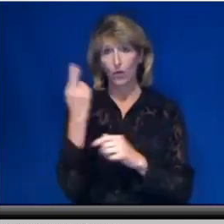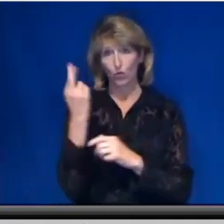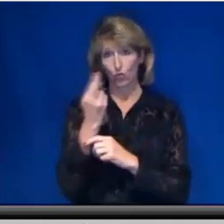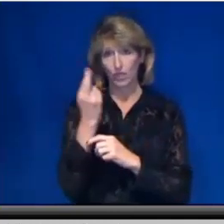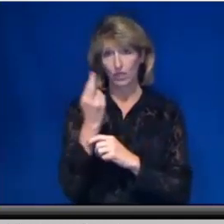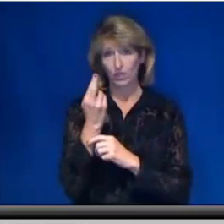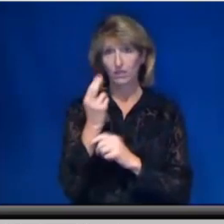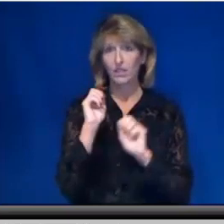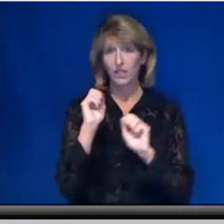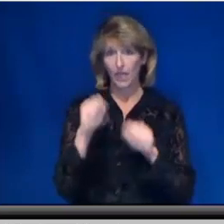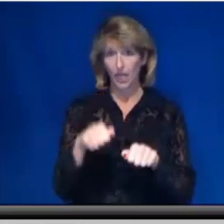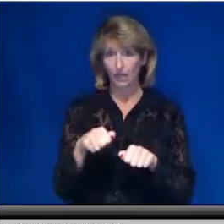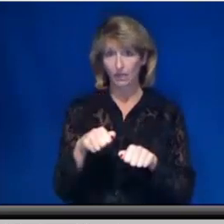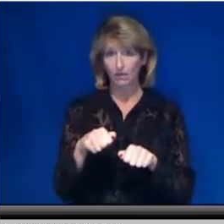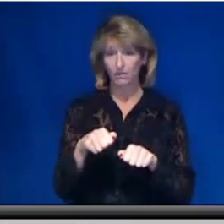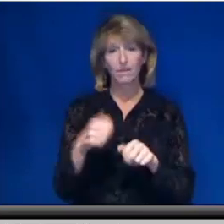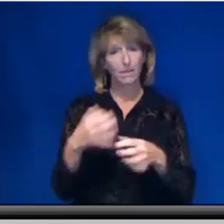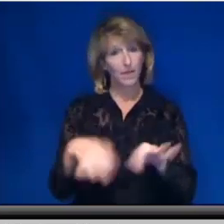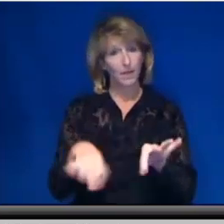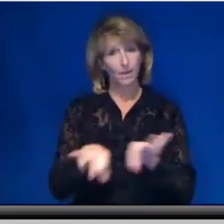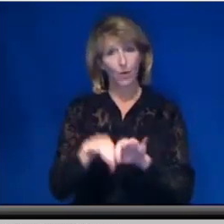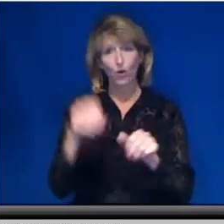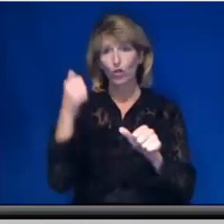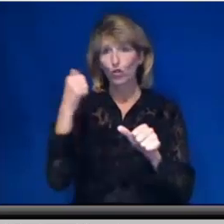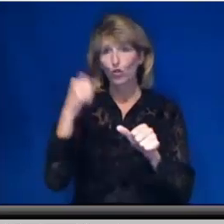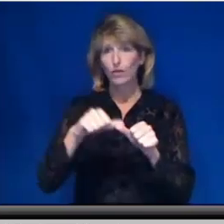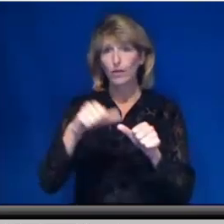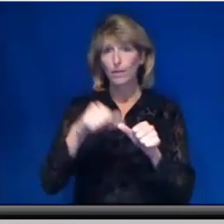Psychosocial and environmental factors can also have a play.